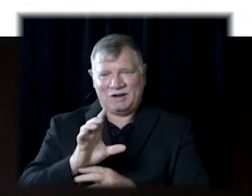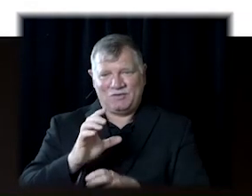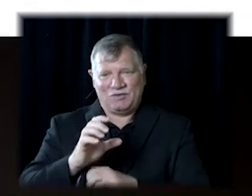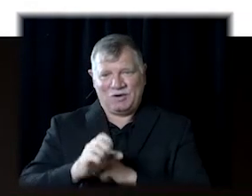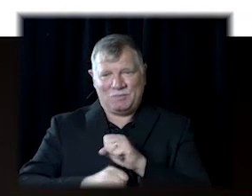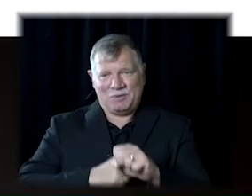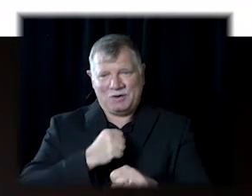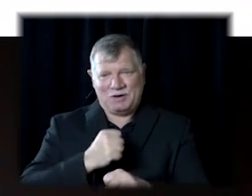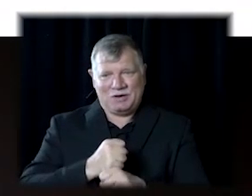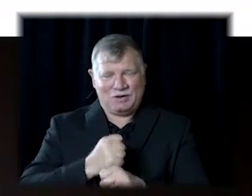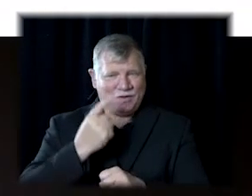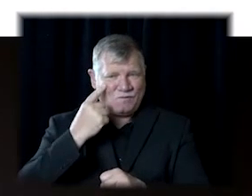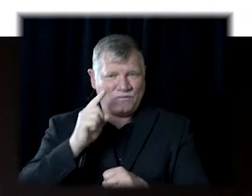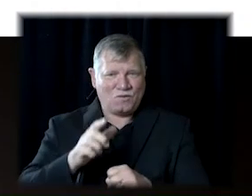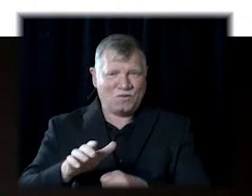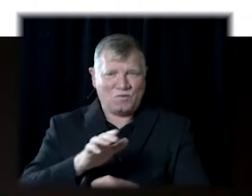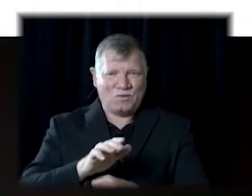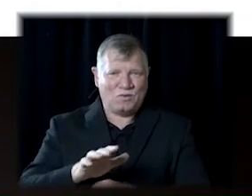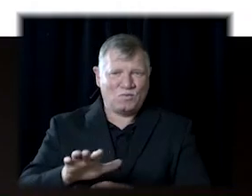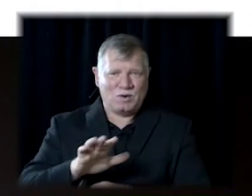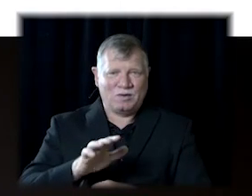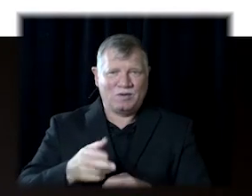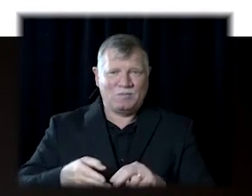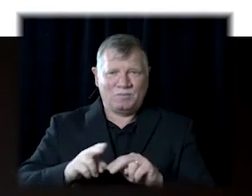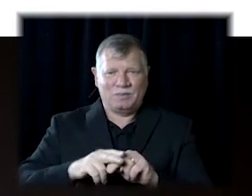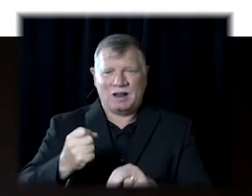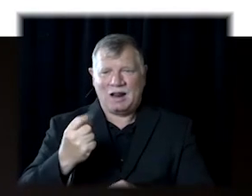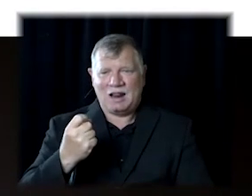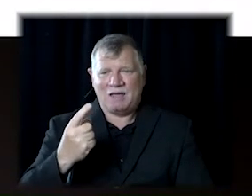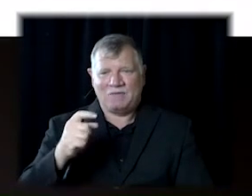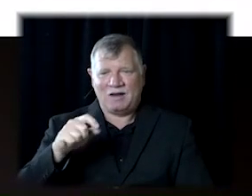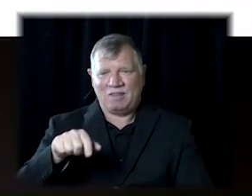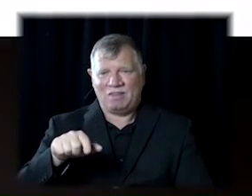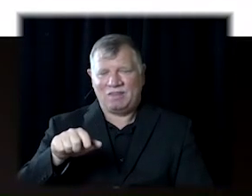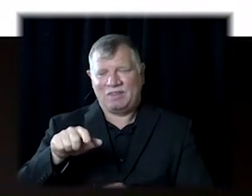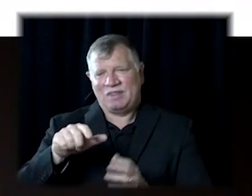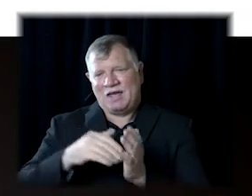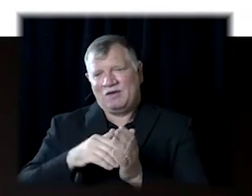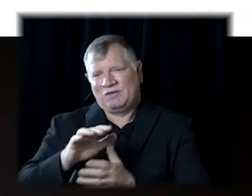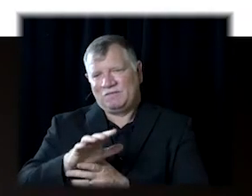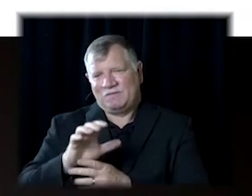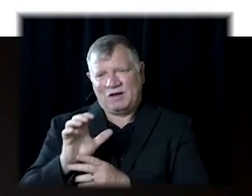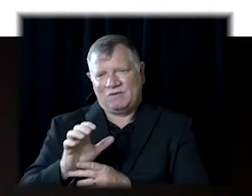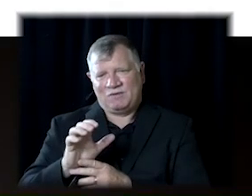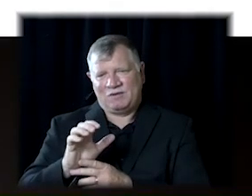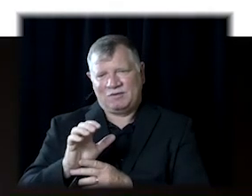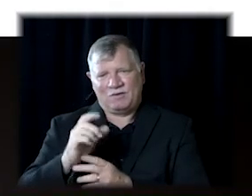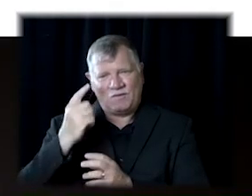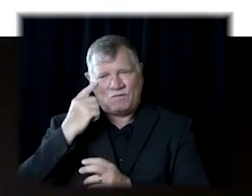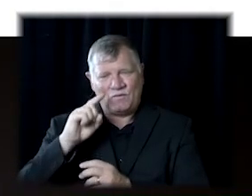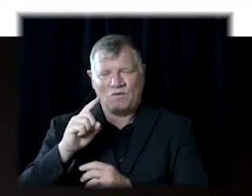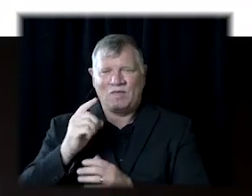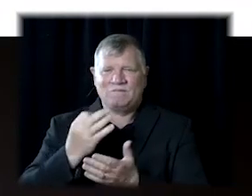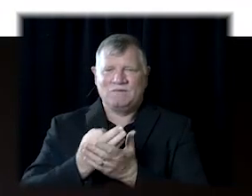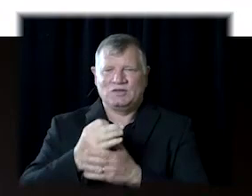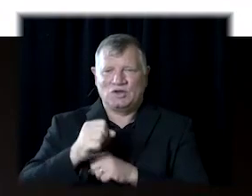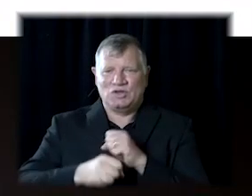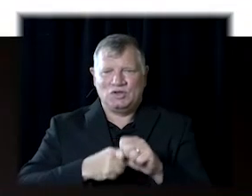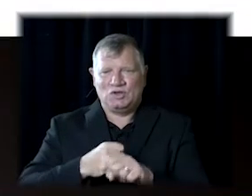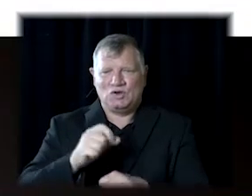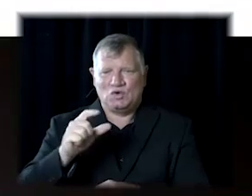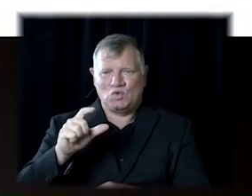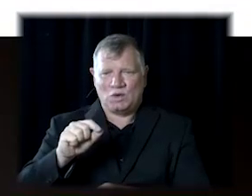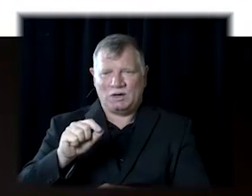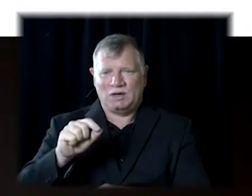year, for a total run rate salary increment of $11,500 as of fiscal year 2021.